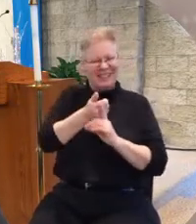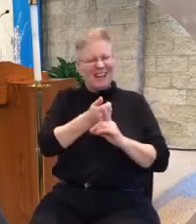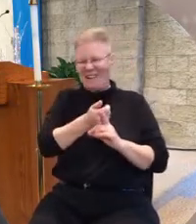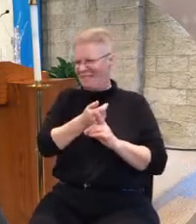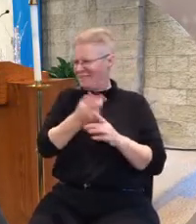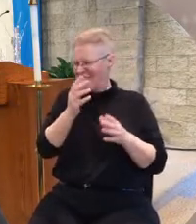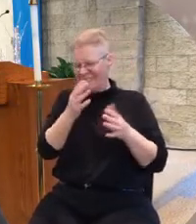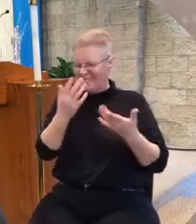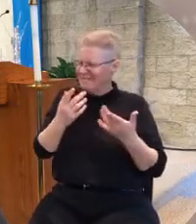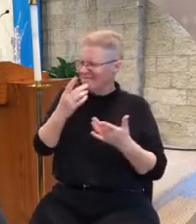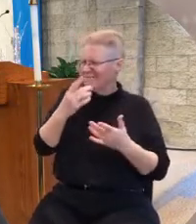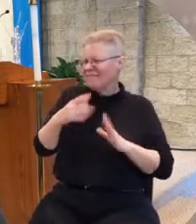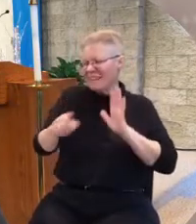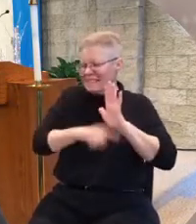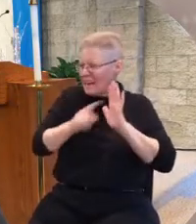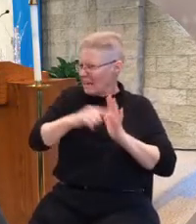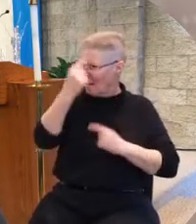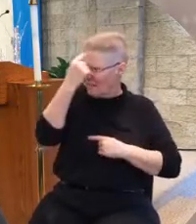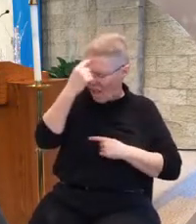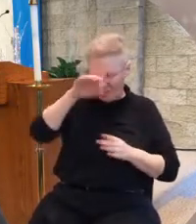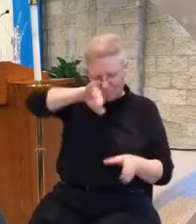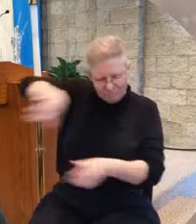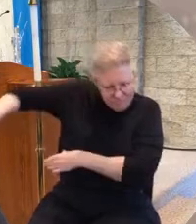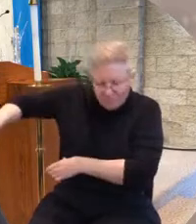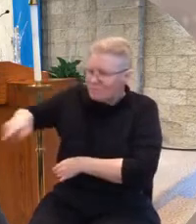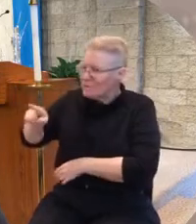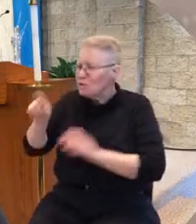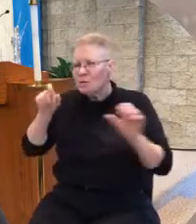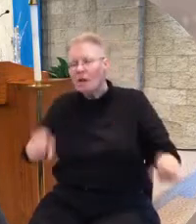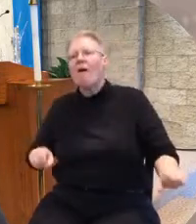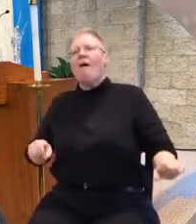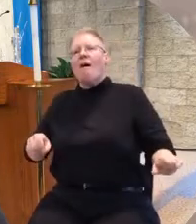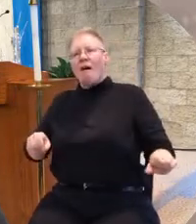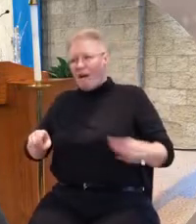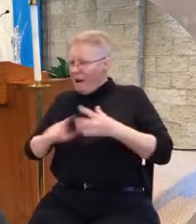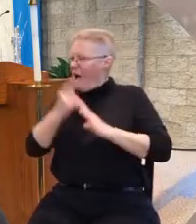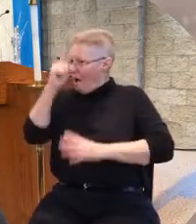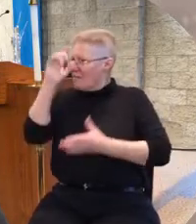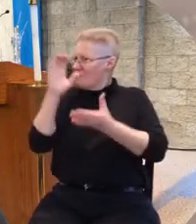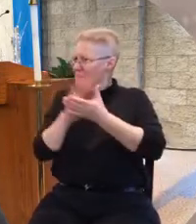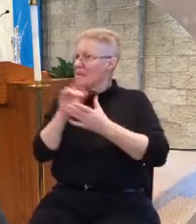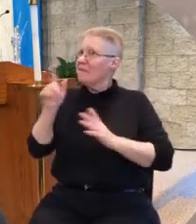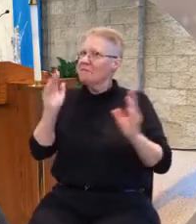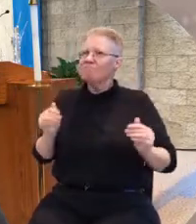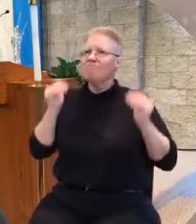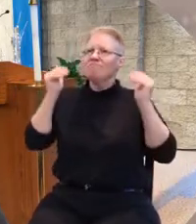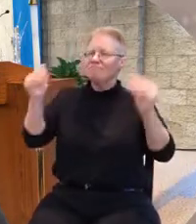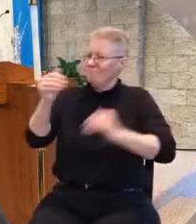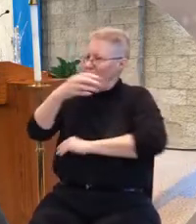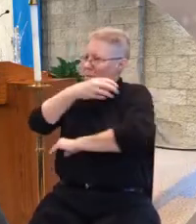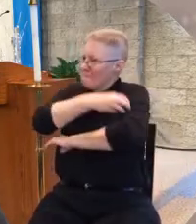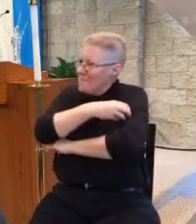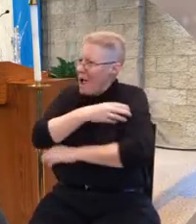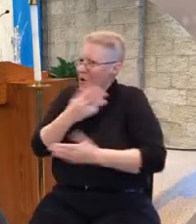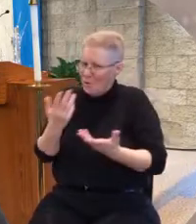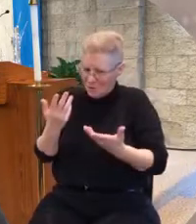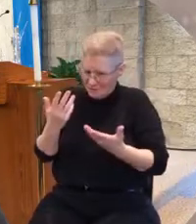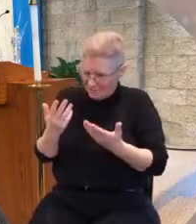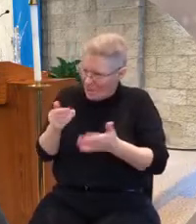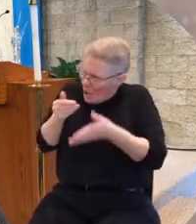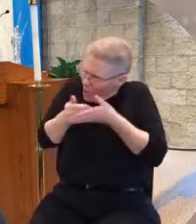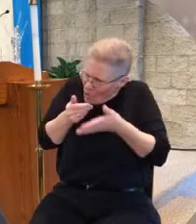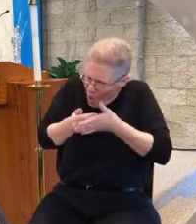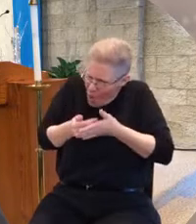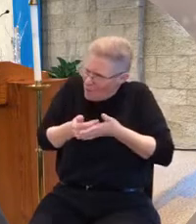you what you cannot do for yourself. You come to believe that this power, this greater power, is nearer than your hands and feet, closer than your breath. It's